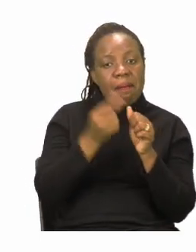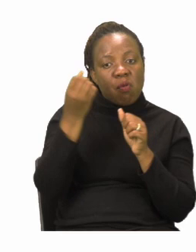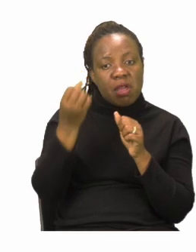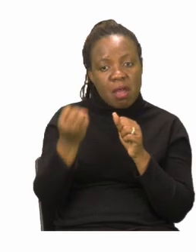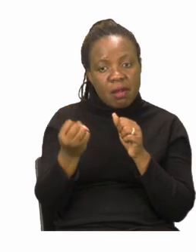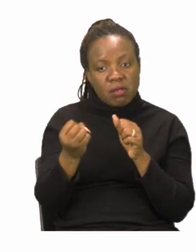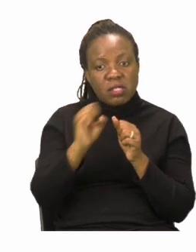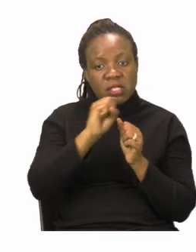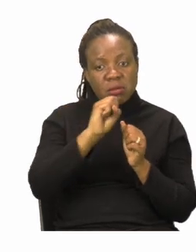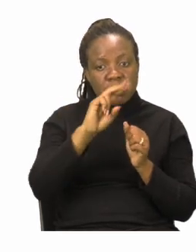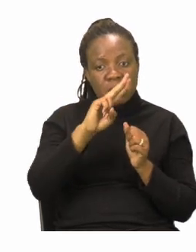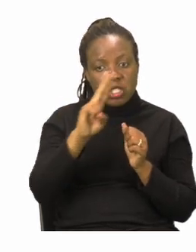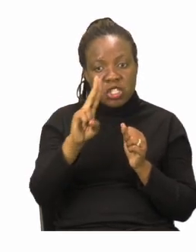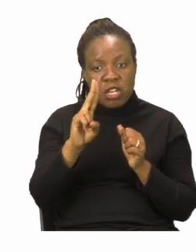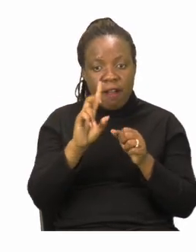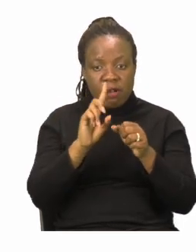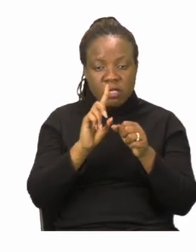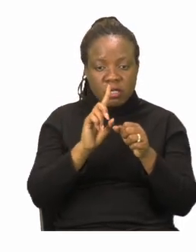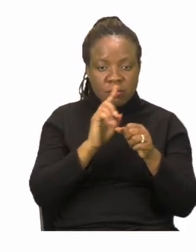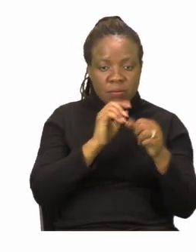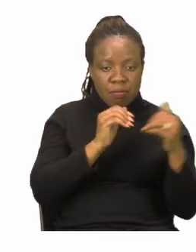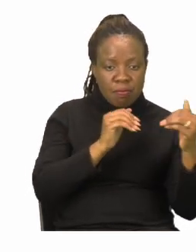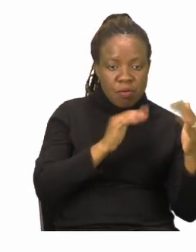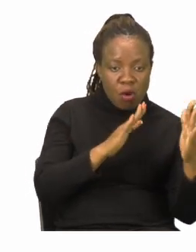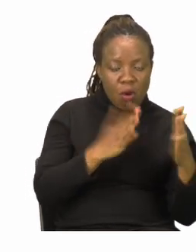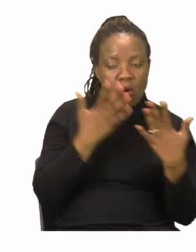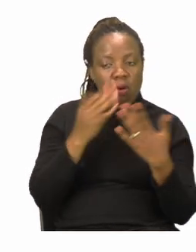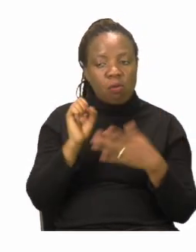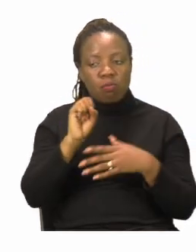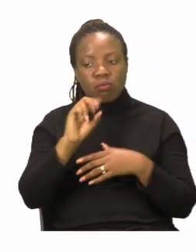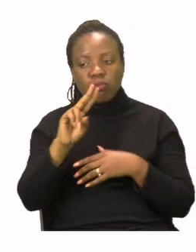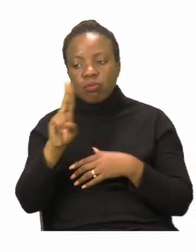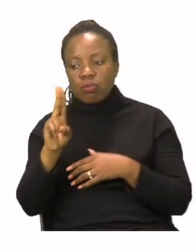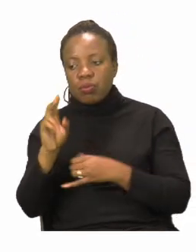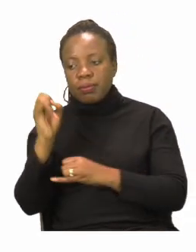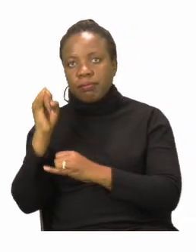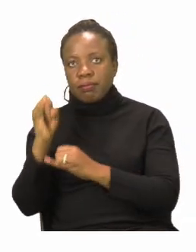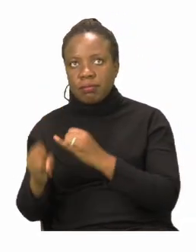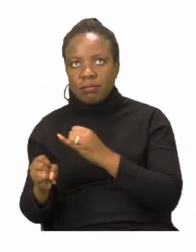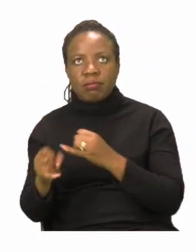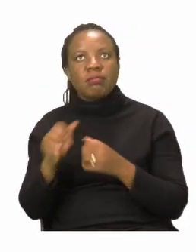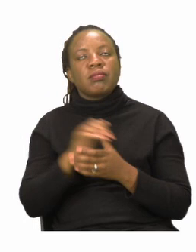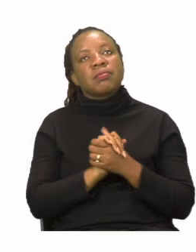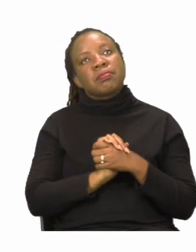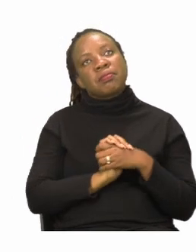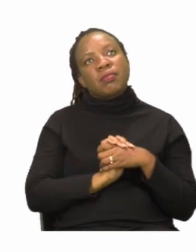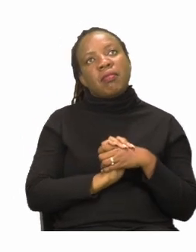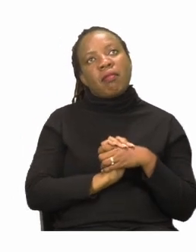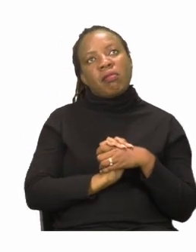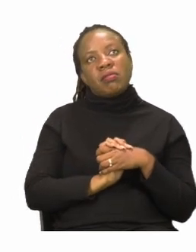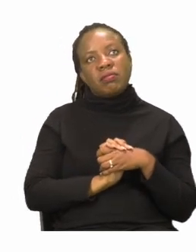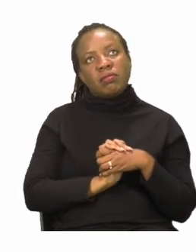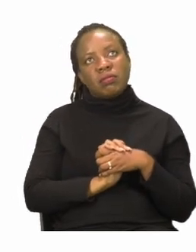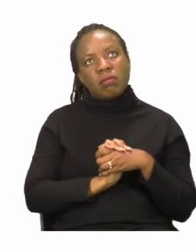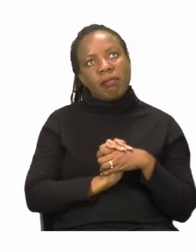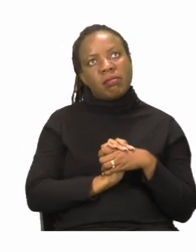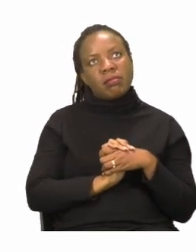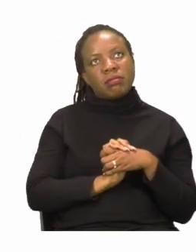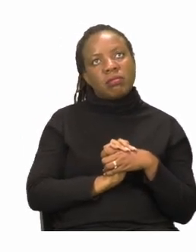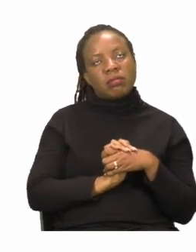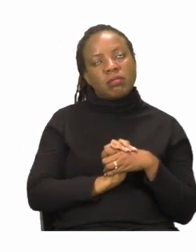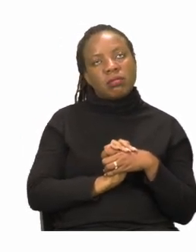you will see on top of page 18 it says sh words. Okay, and remember your